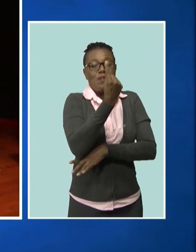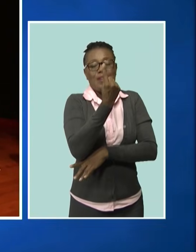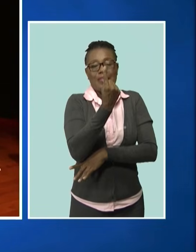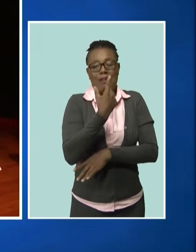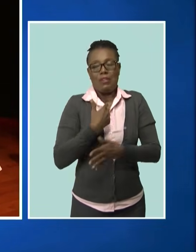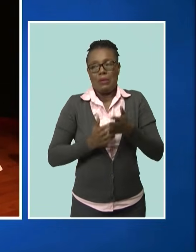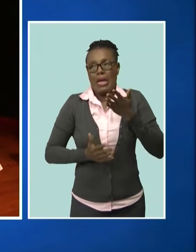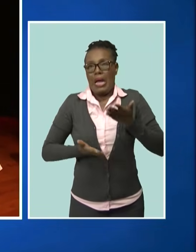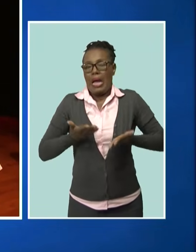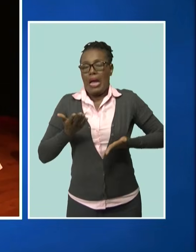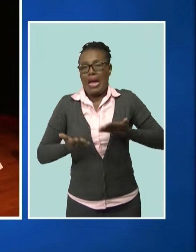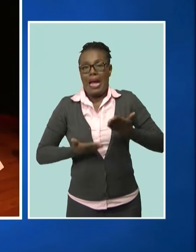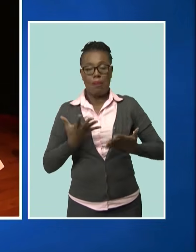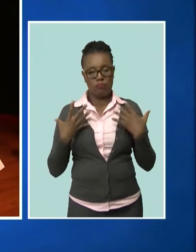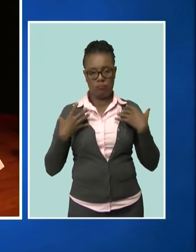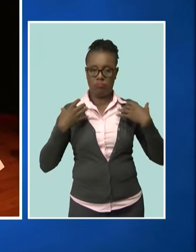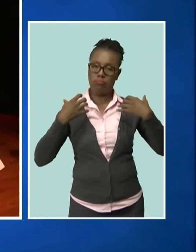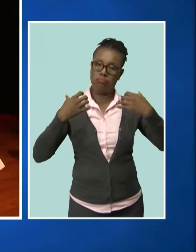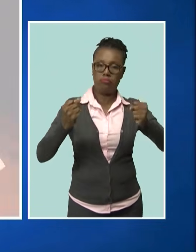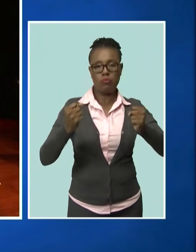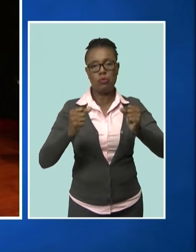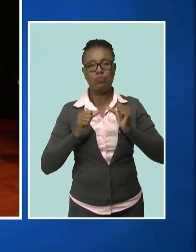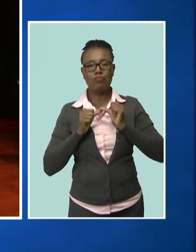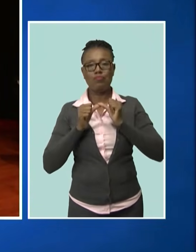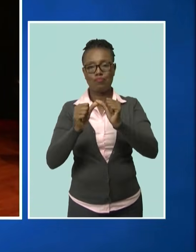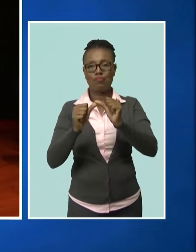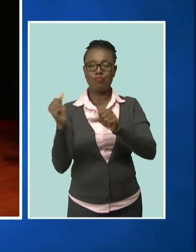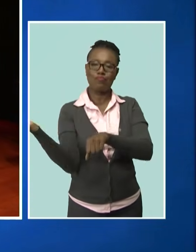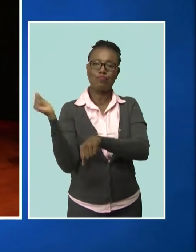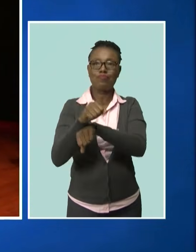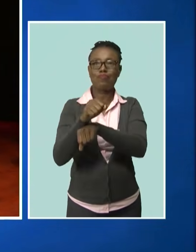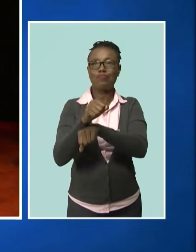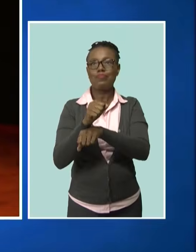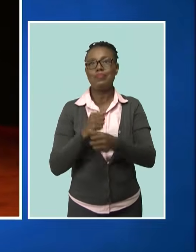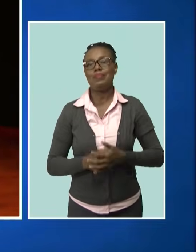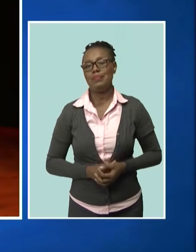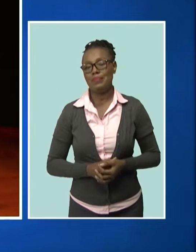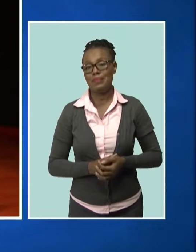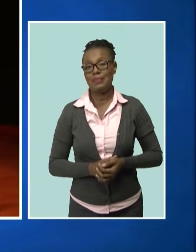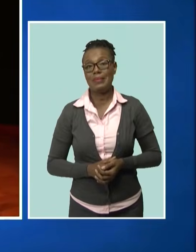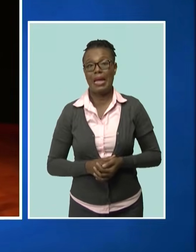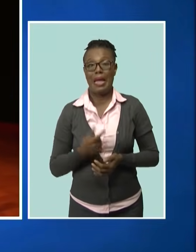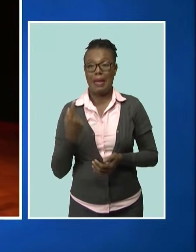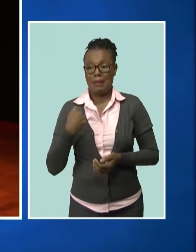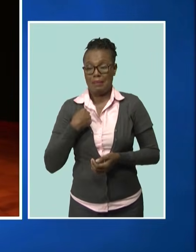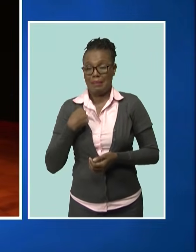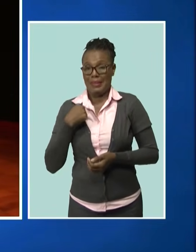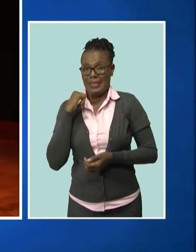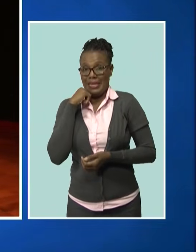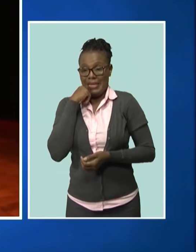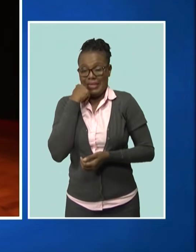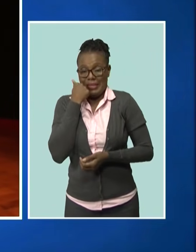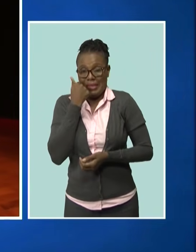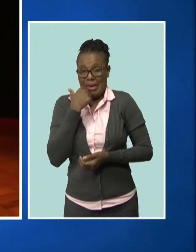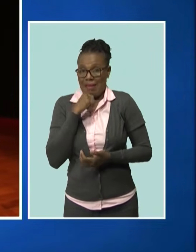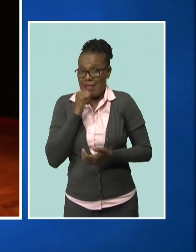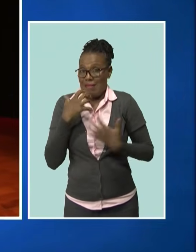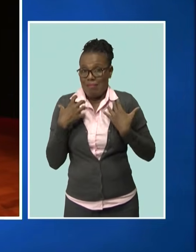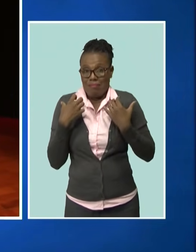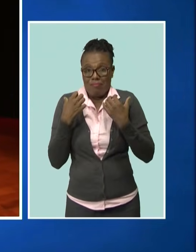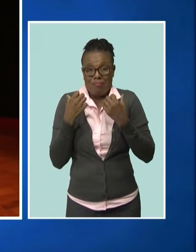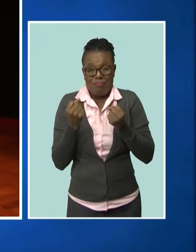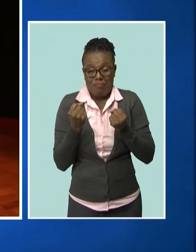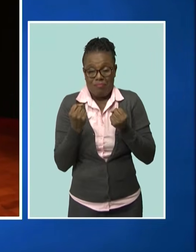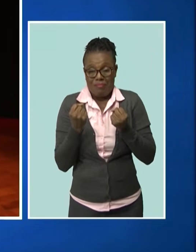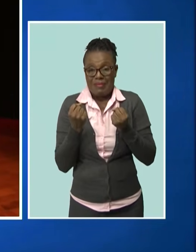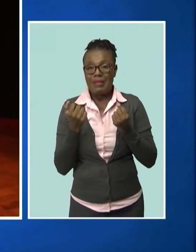we came with courage, and we dominated the competition. As someone who's pretty shy and not very confident, today made me